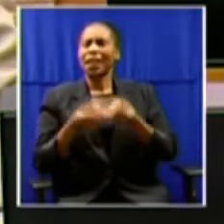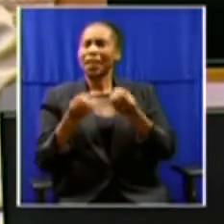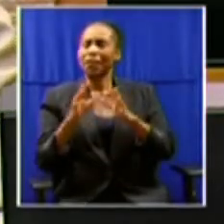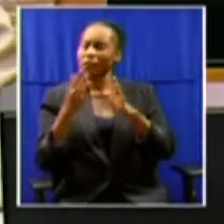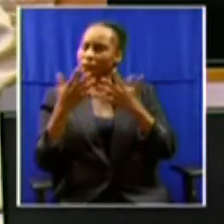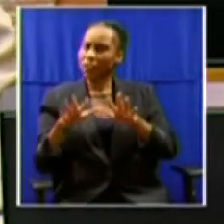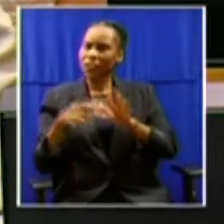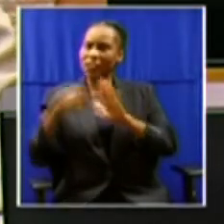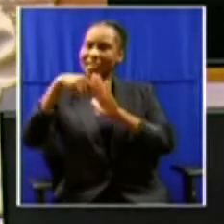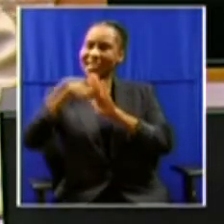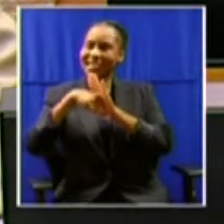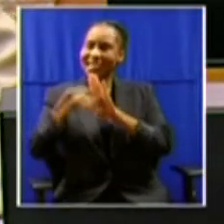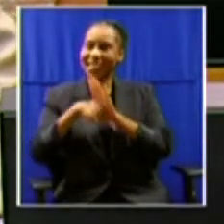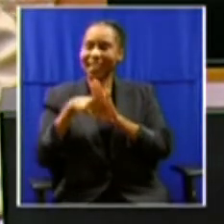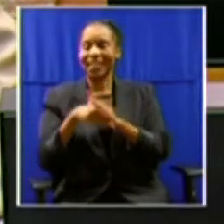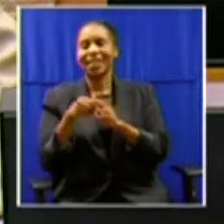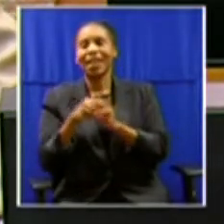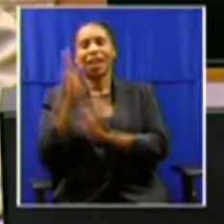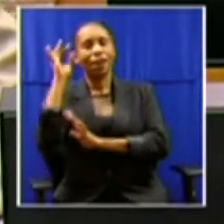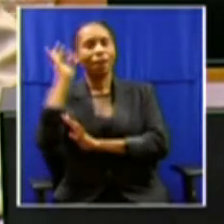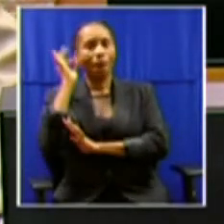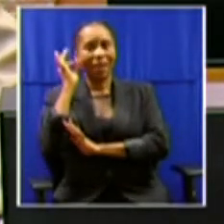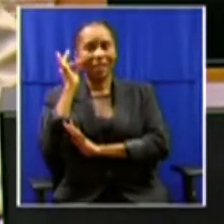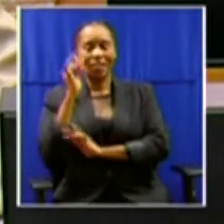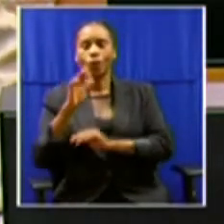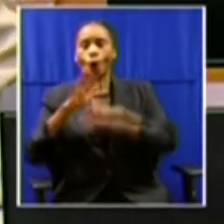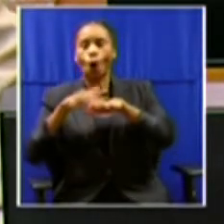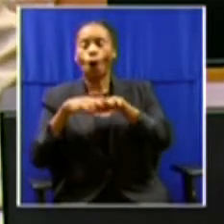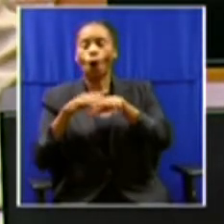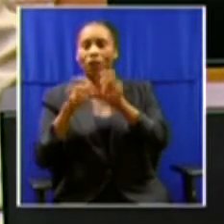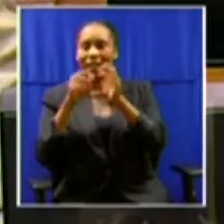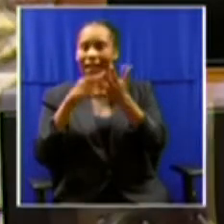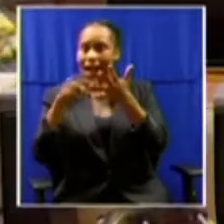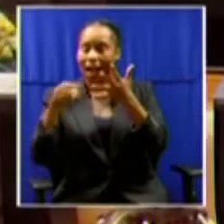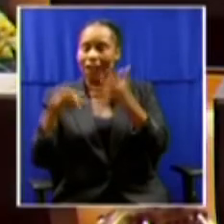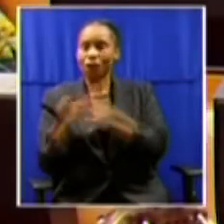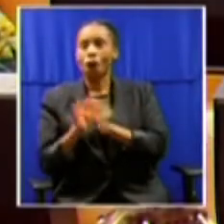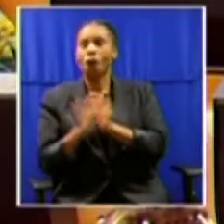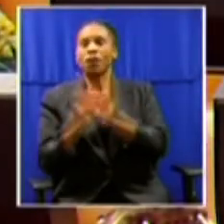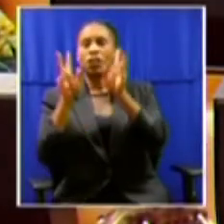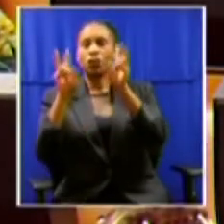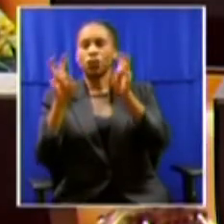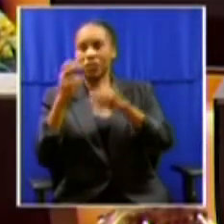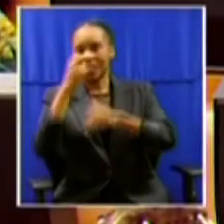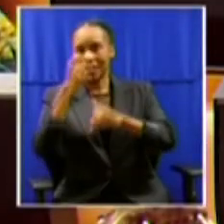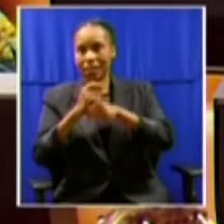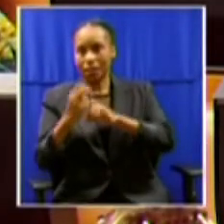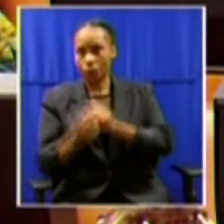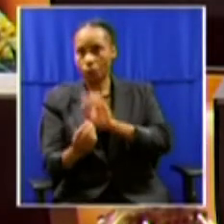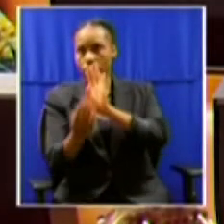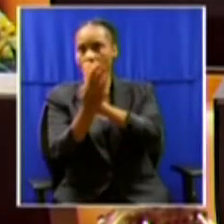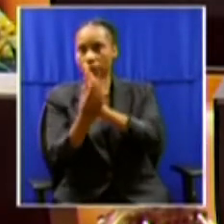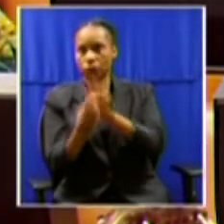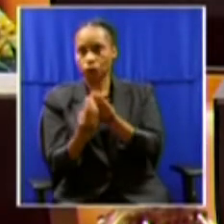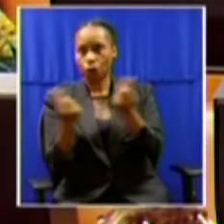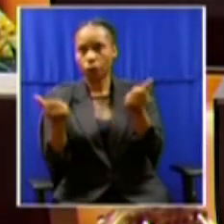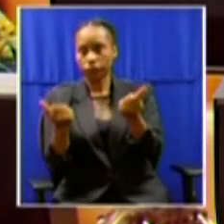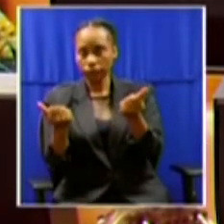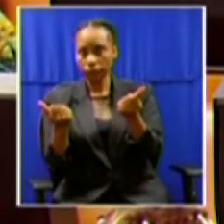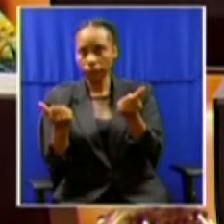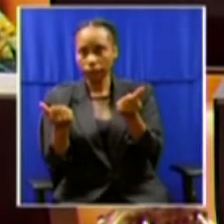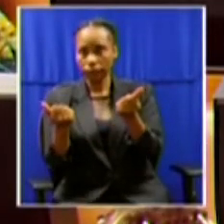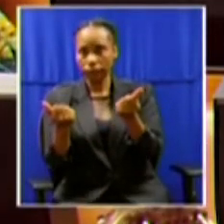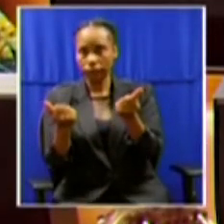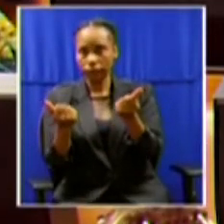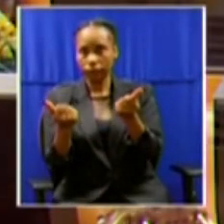detailed information on the nature of the issues we had to deal with. That campaigns